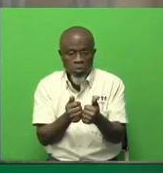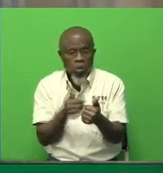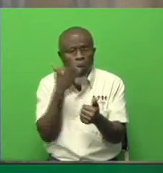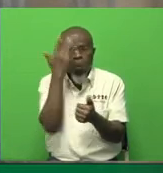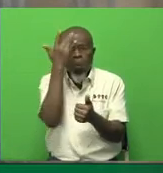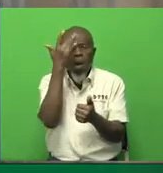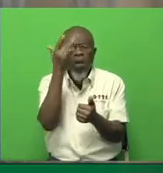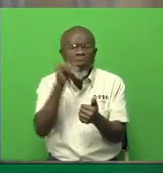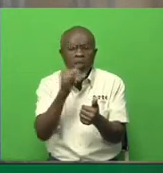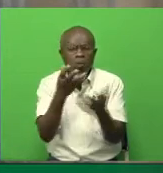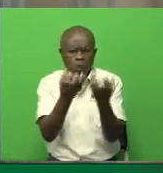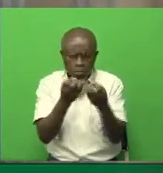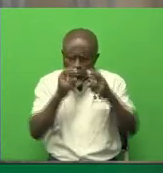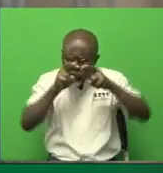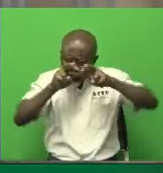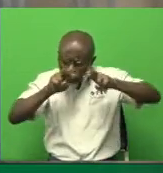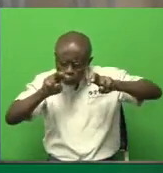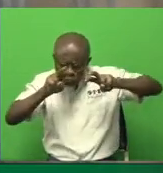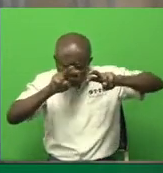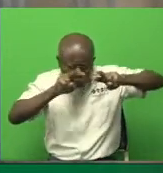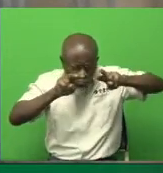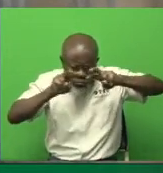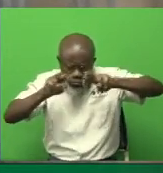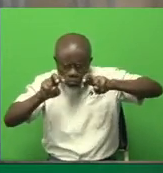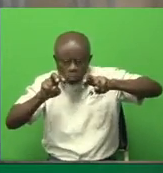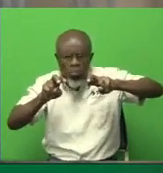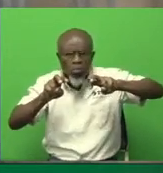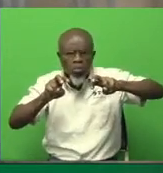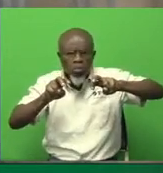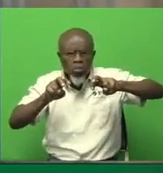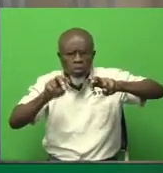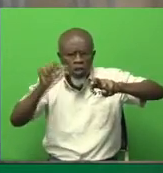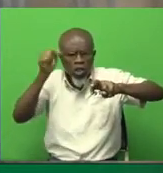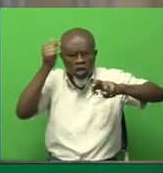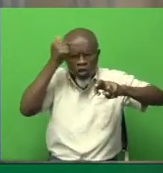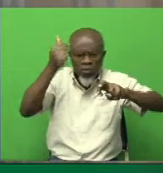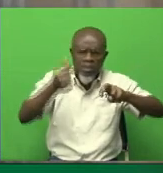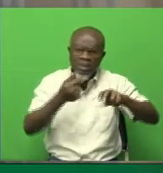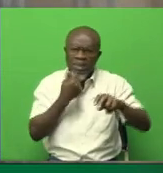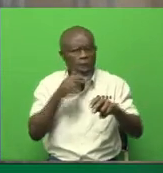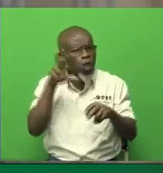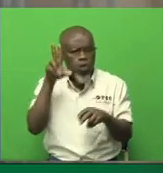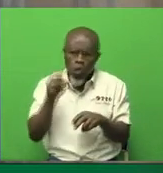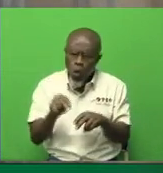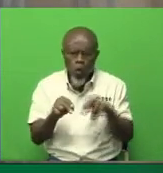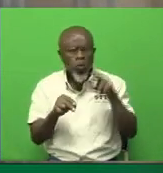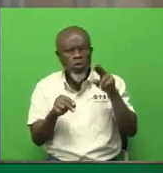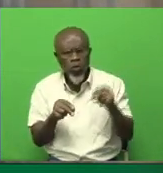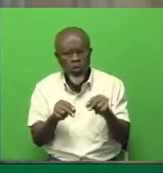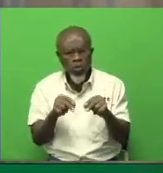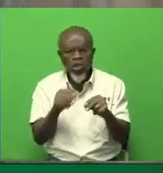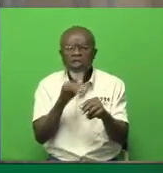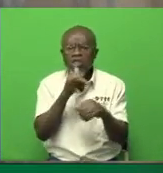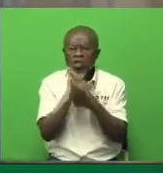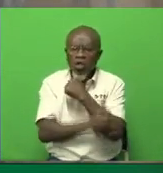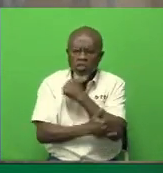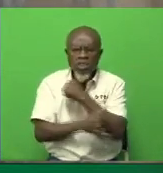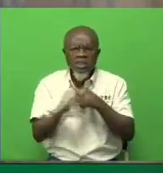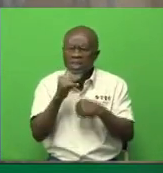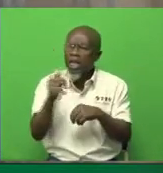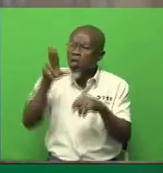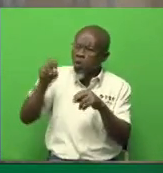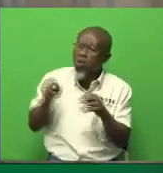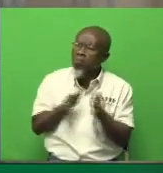we want this to be scrutinized the government they've got to continue to know to whom these lands will be sold least